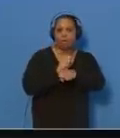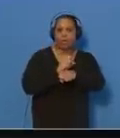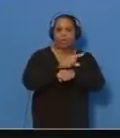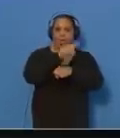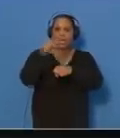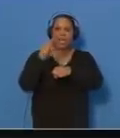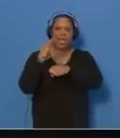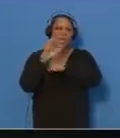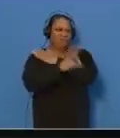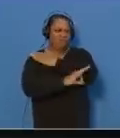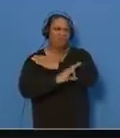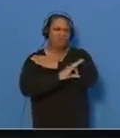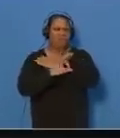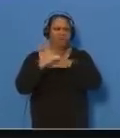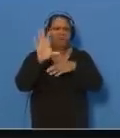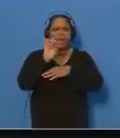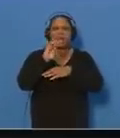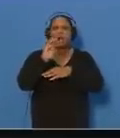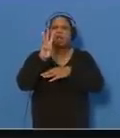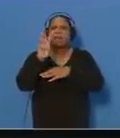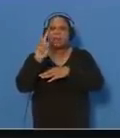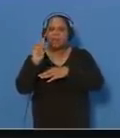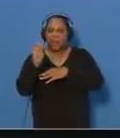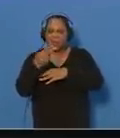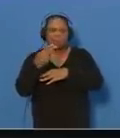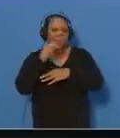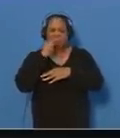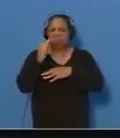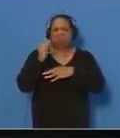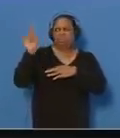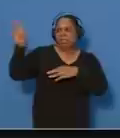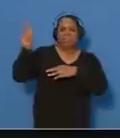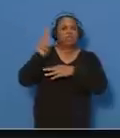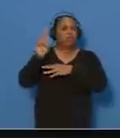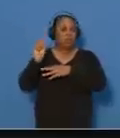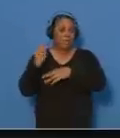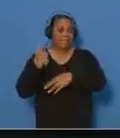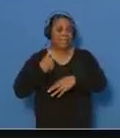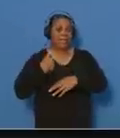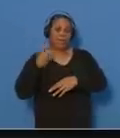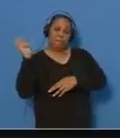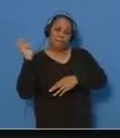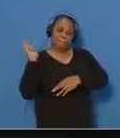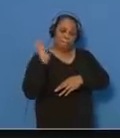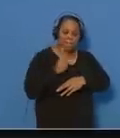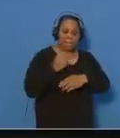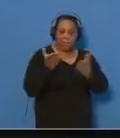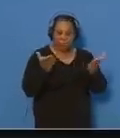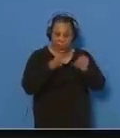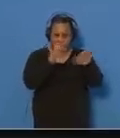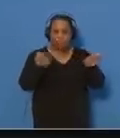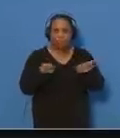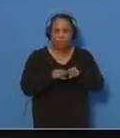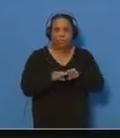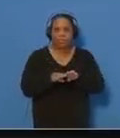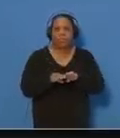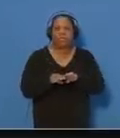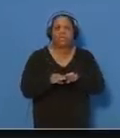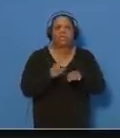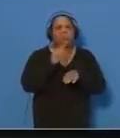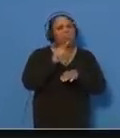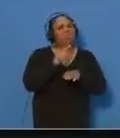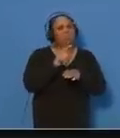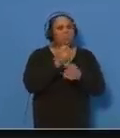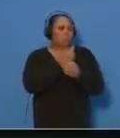Commonwealth Office to bring Bermudians who may not be in the US or Canada back to Bermuda. If you or a loved